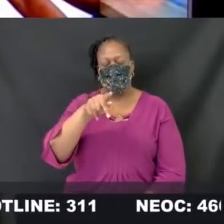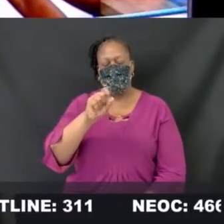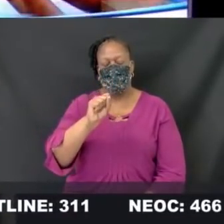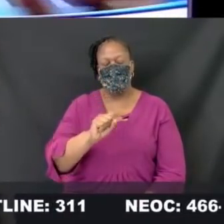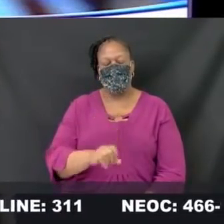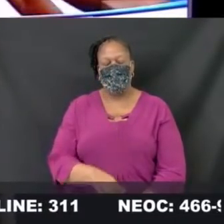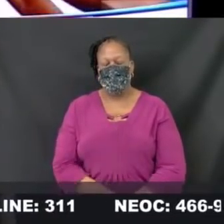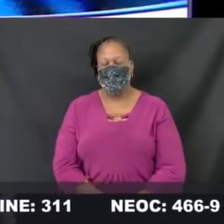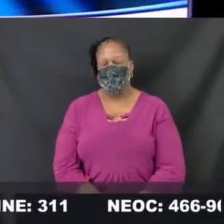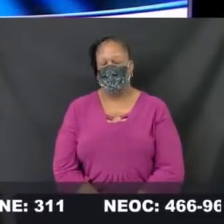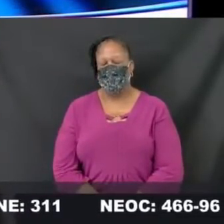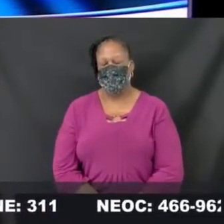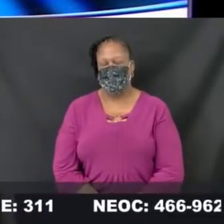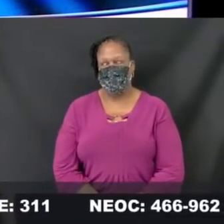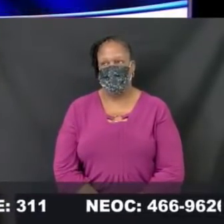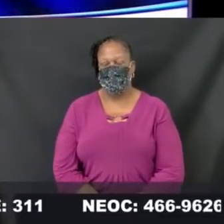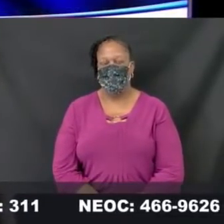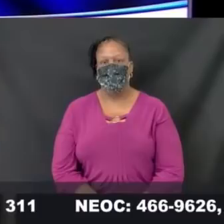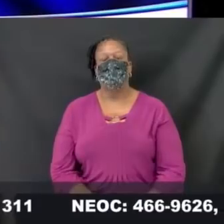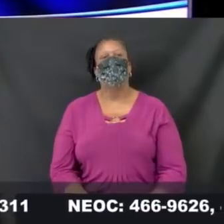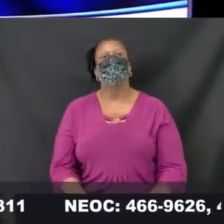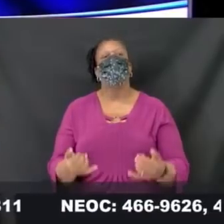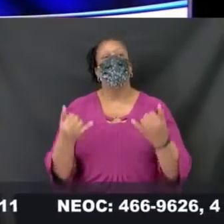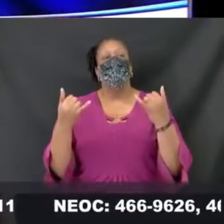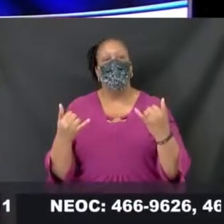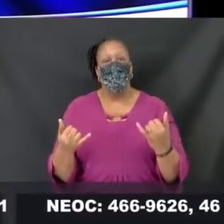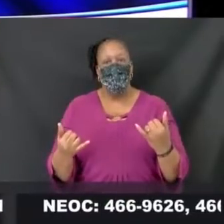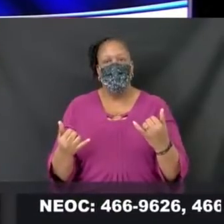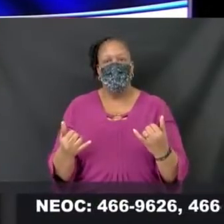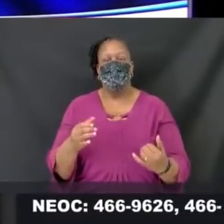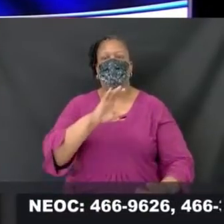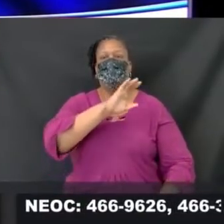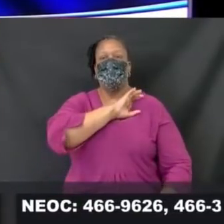Superintendent Cromwell Henry to present us with the